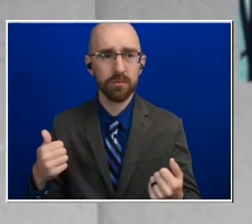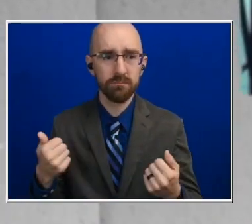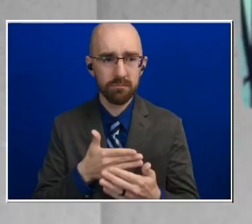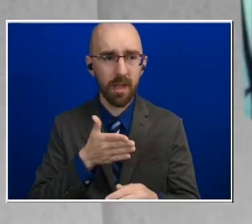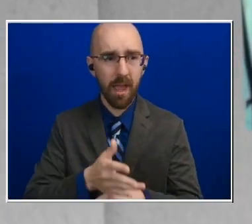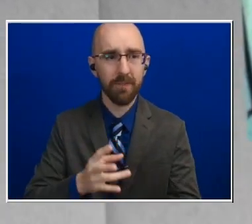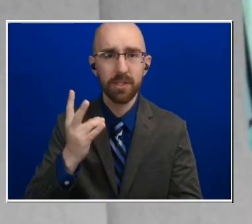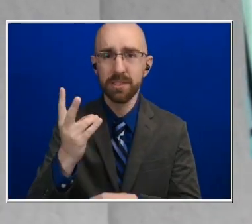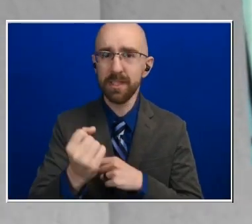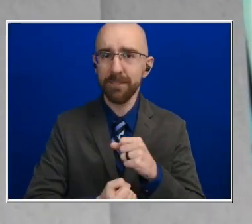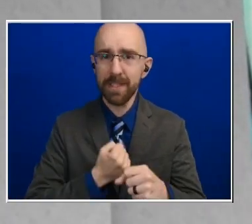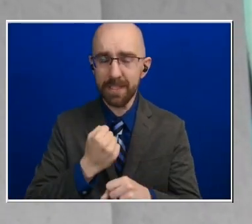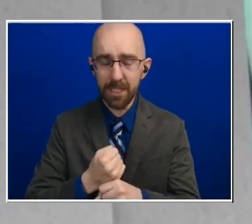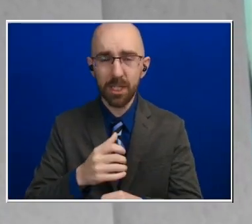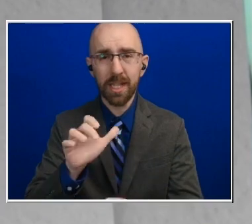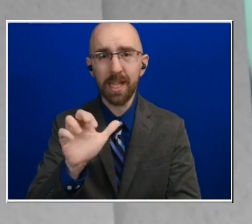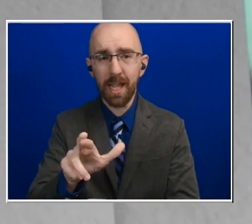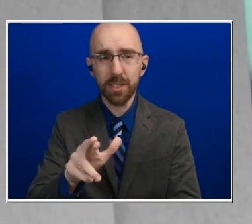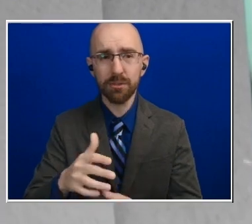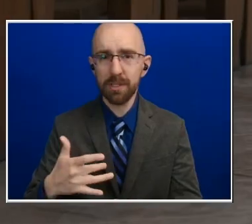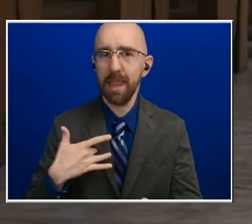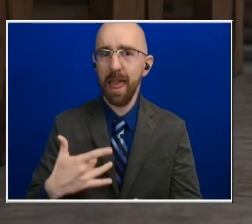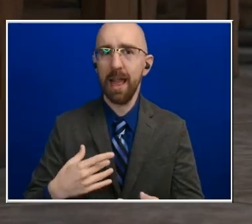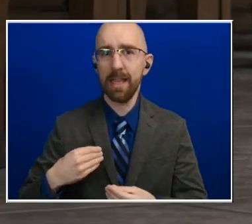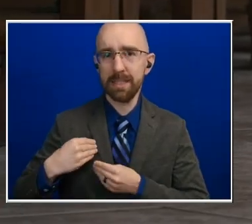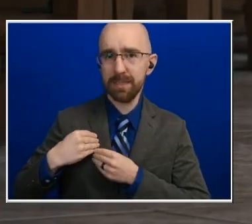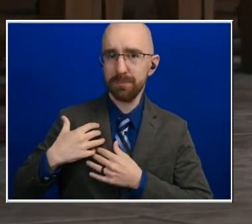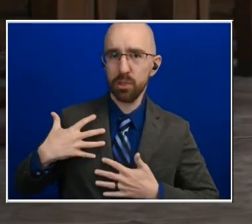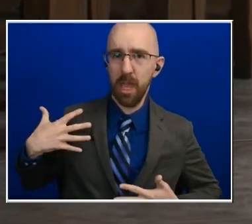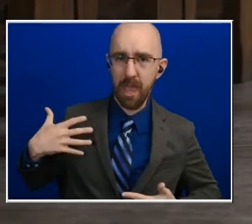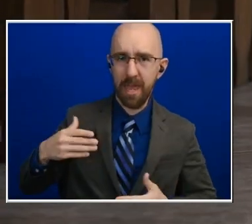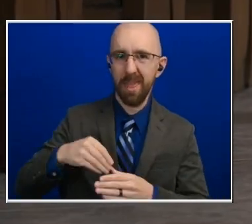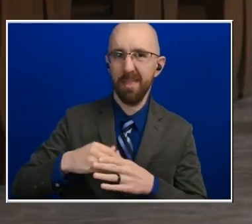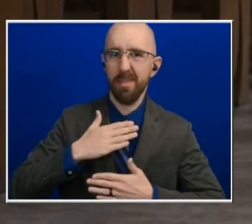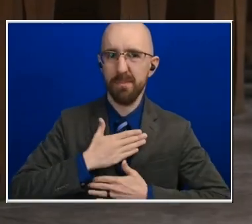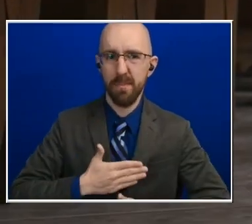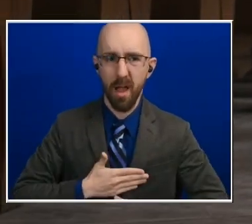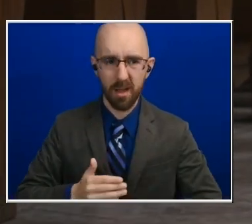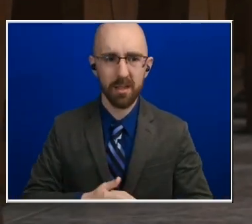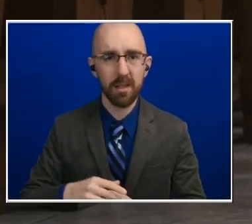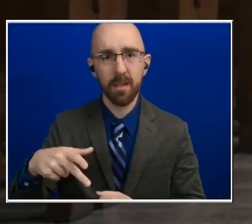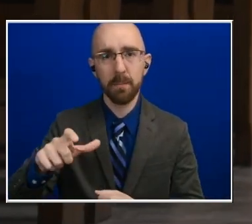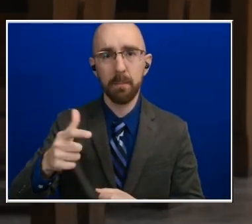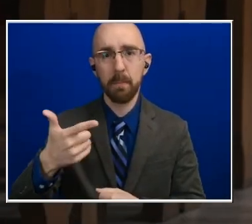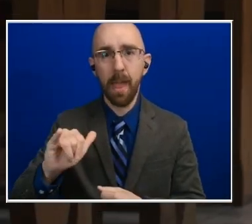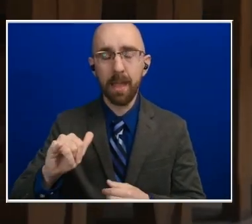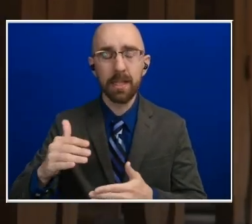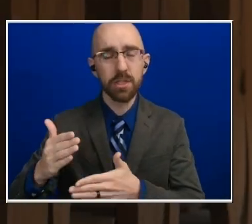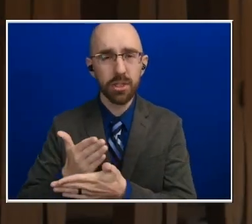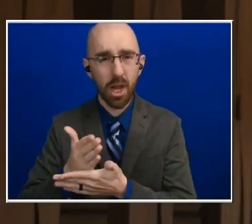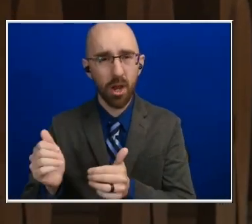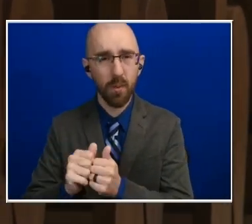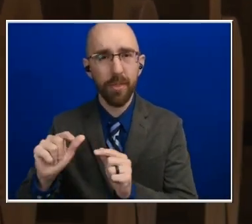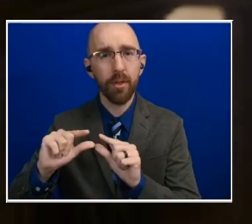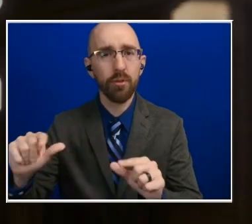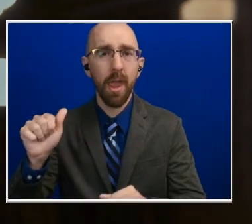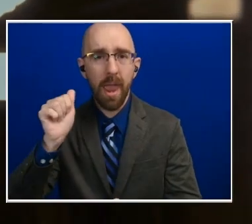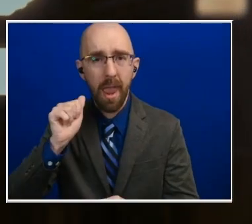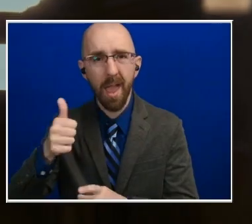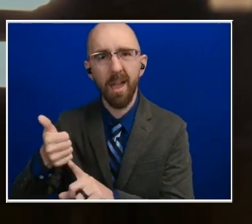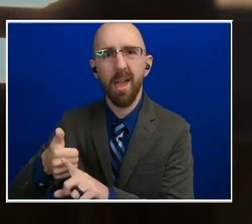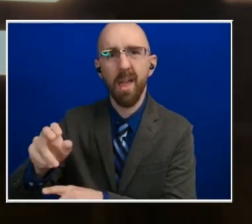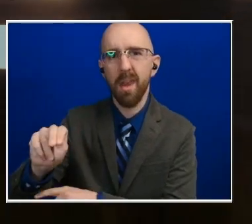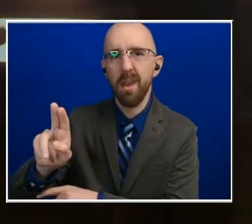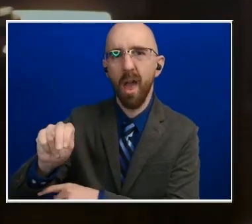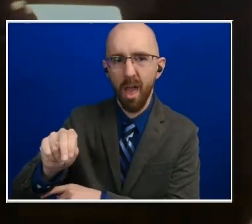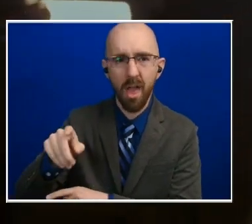the cancer had likely spread throughout his body. Peggy shared the news with her great aunt, a nun, who was visiting the Pope